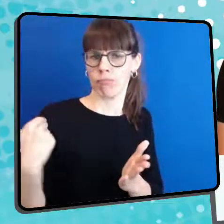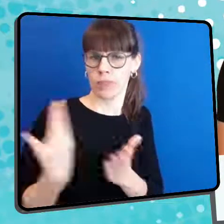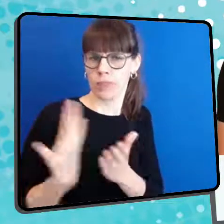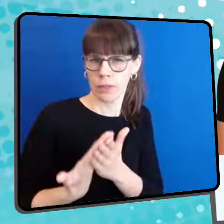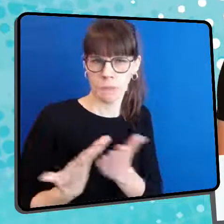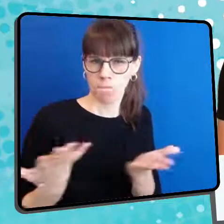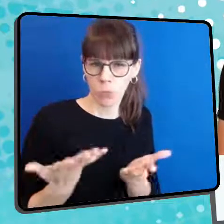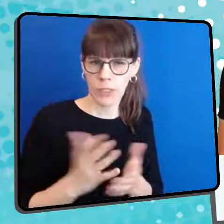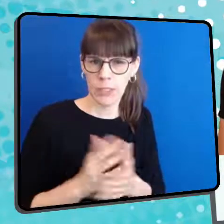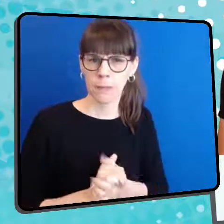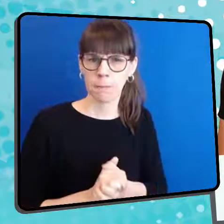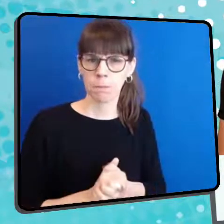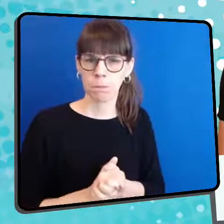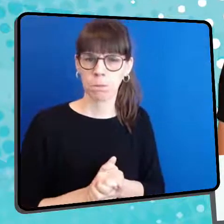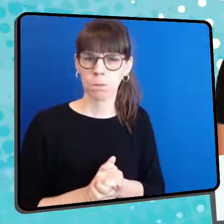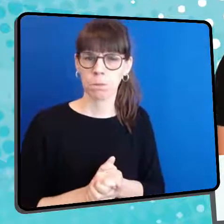TensorFlow,